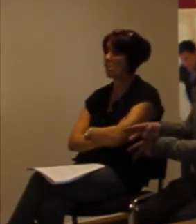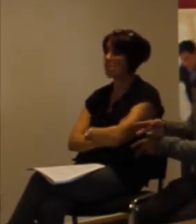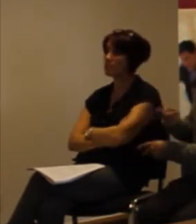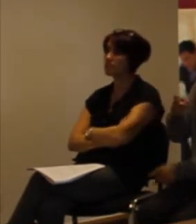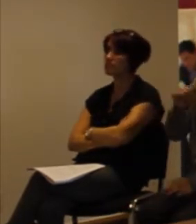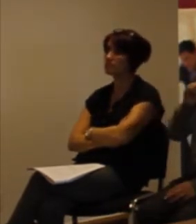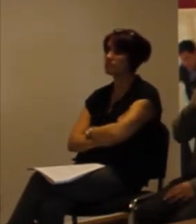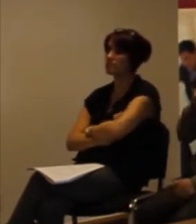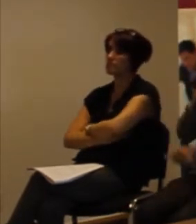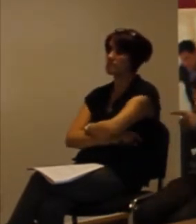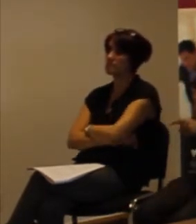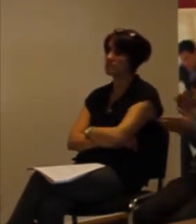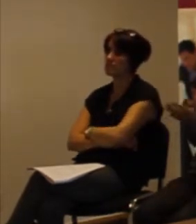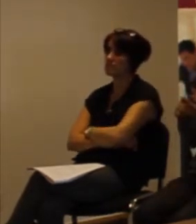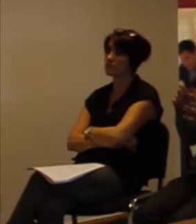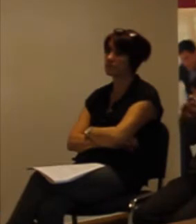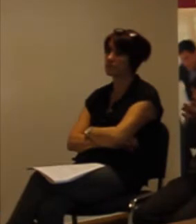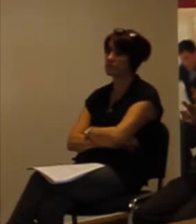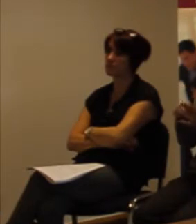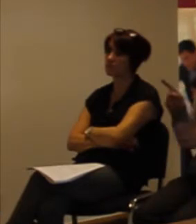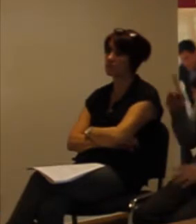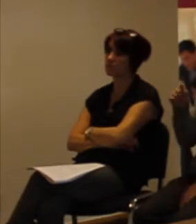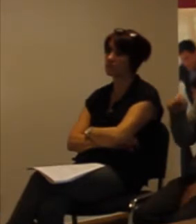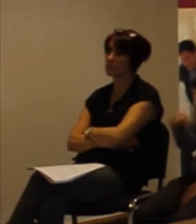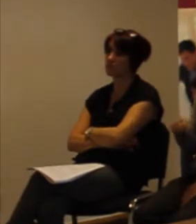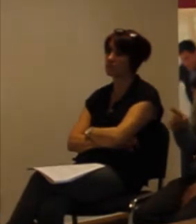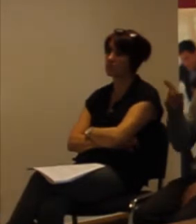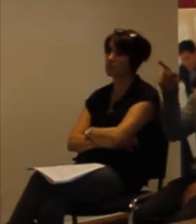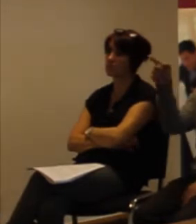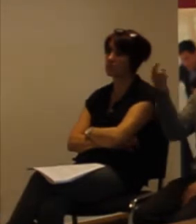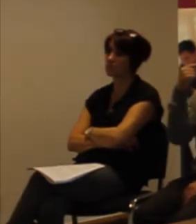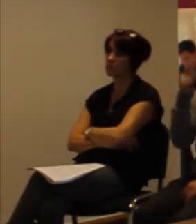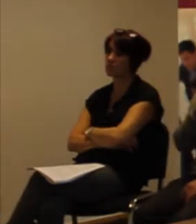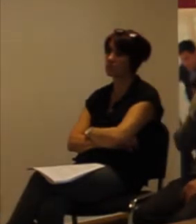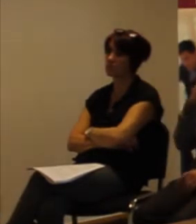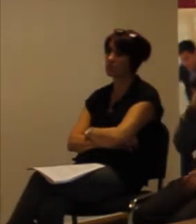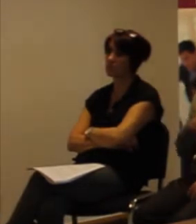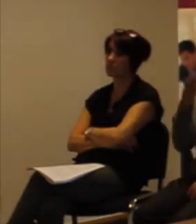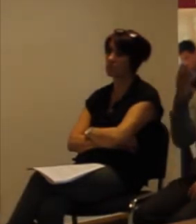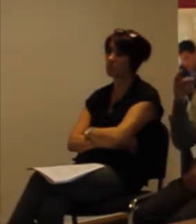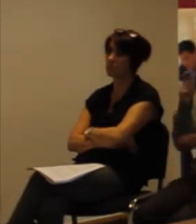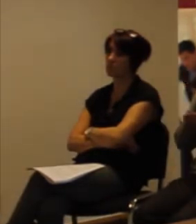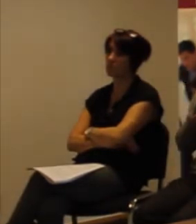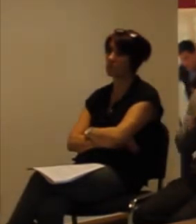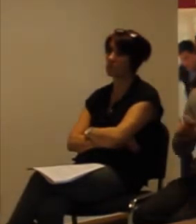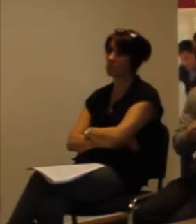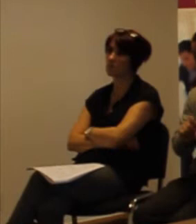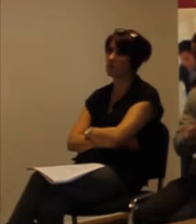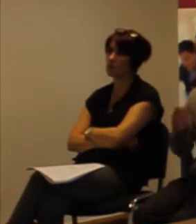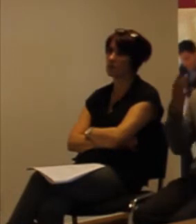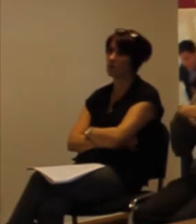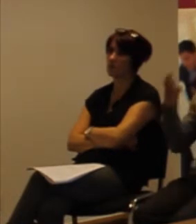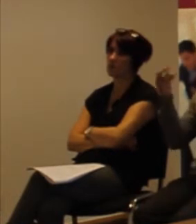need to consult OCNI on it, and look at that issue. And then you need someone else to assess the scriber. It's